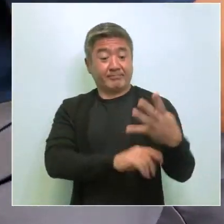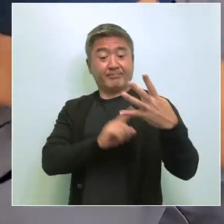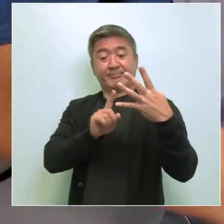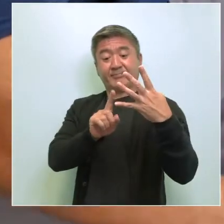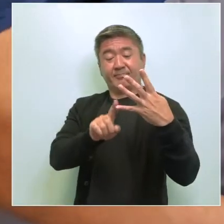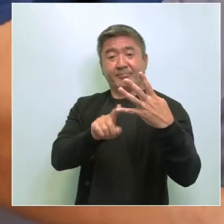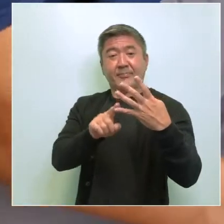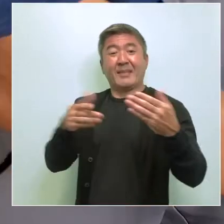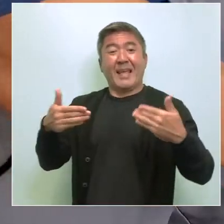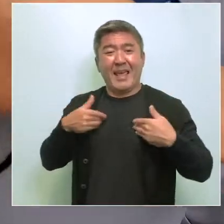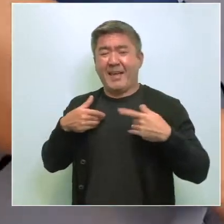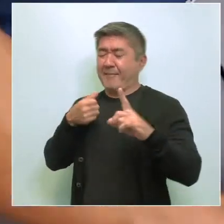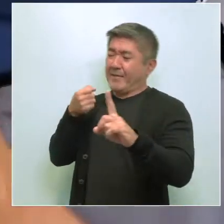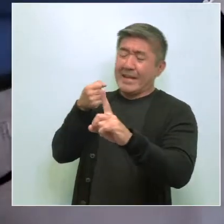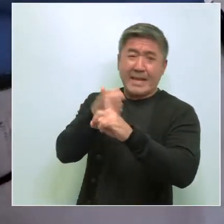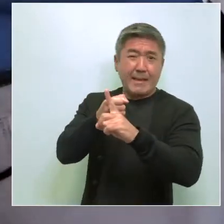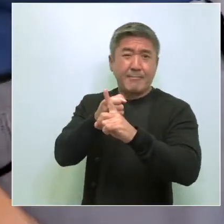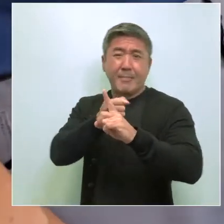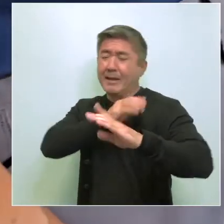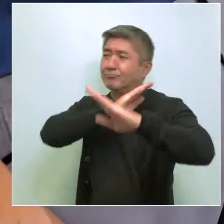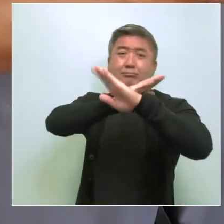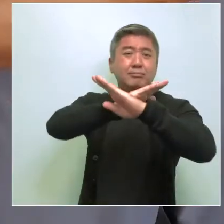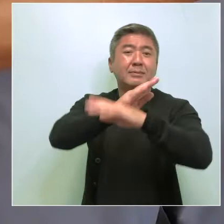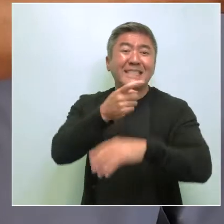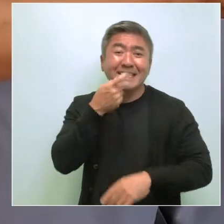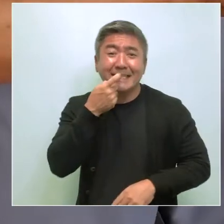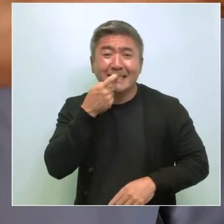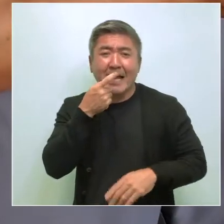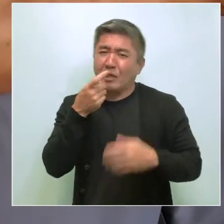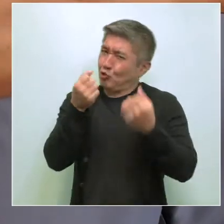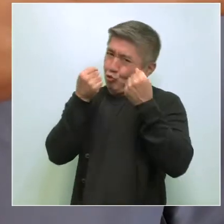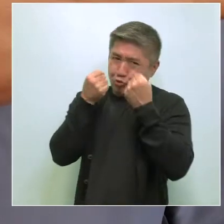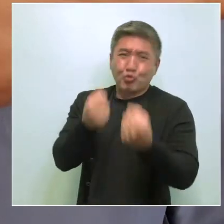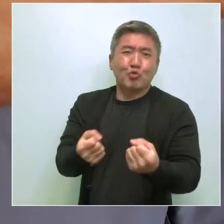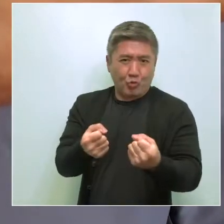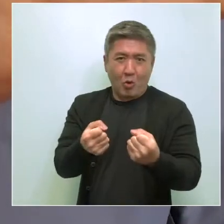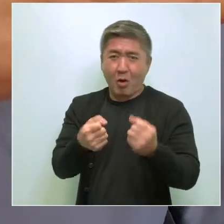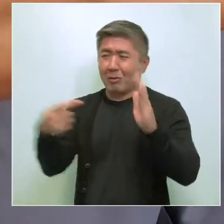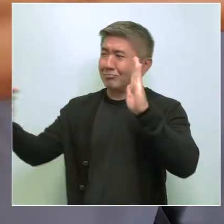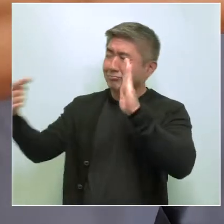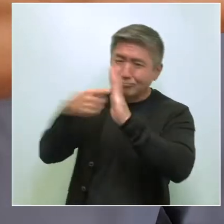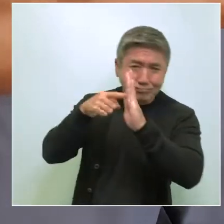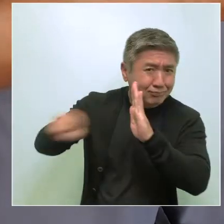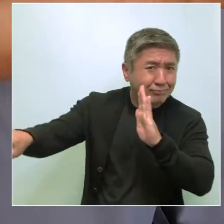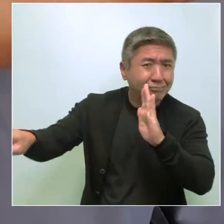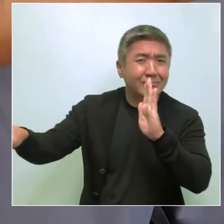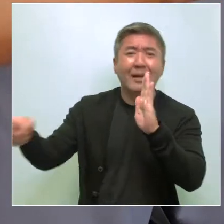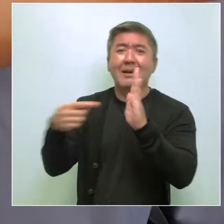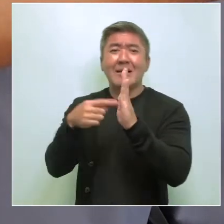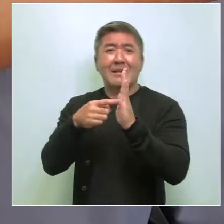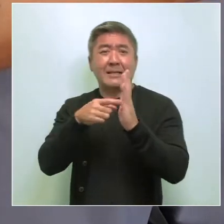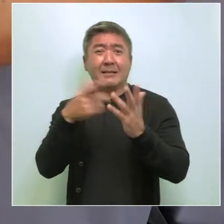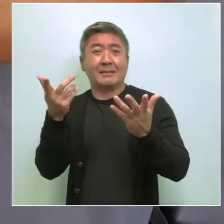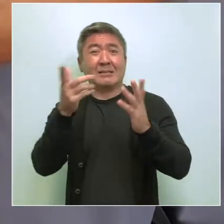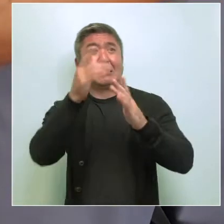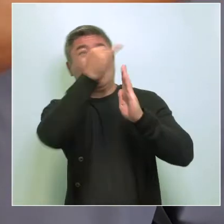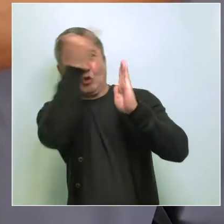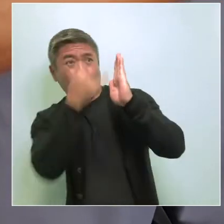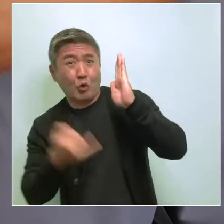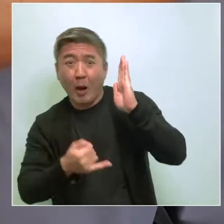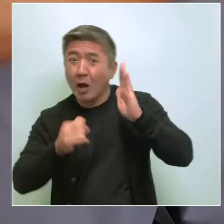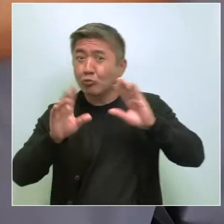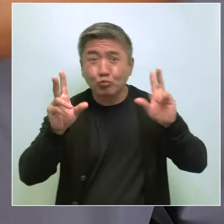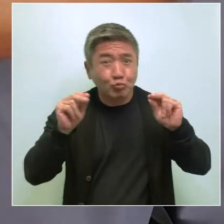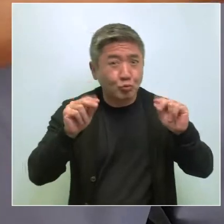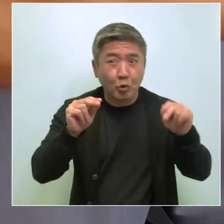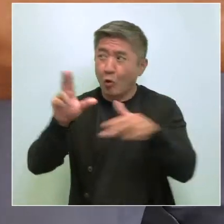option we'd like to show you is impact-resistant glass. Very strong. It'll pass missile tests. It will protect you from